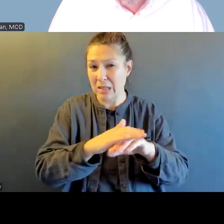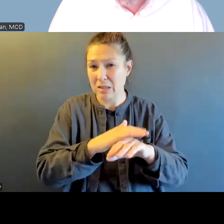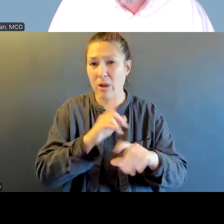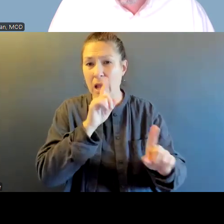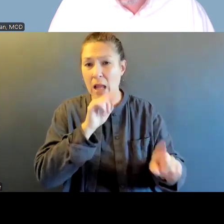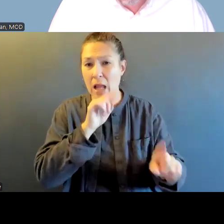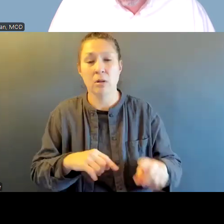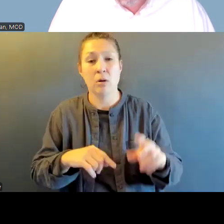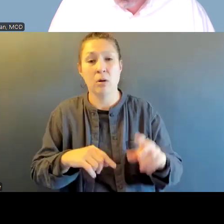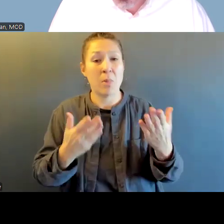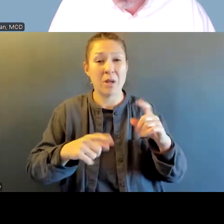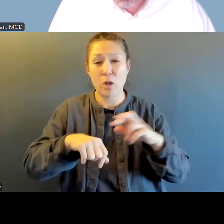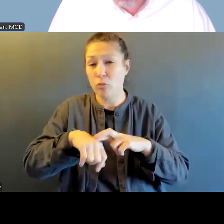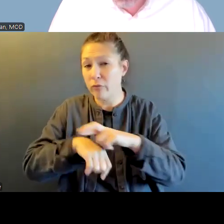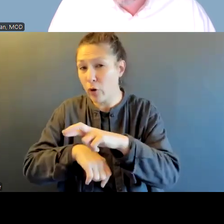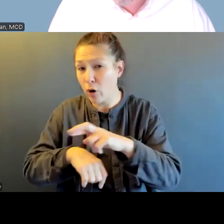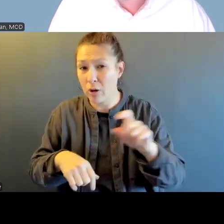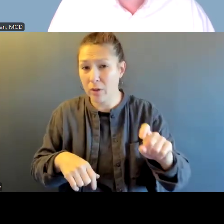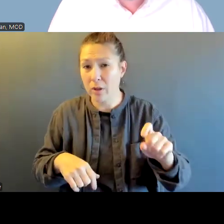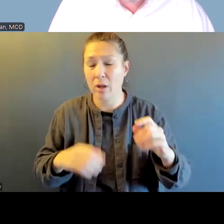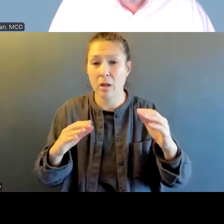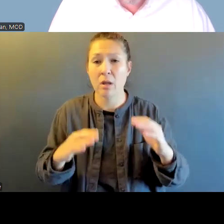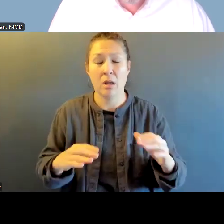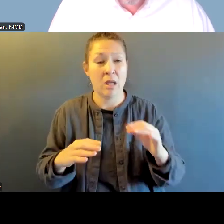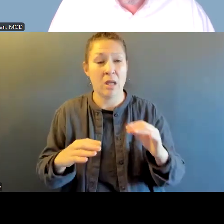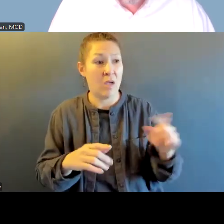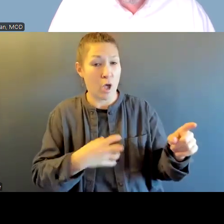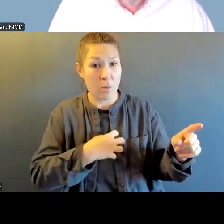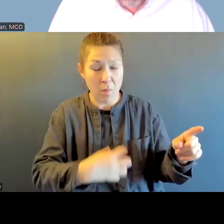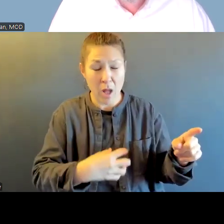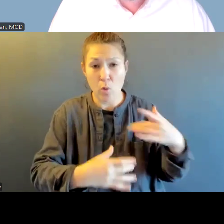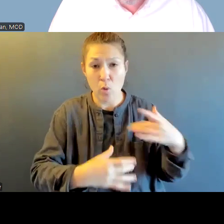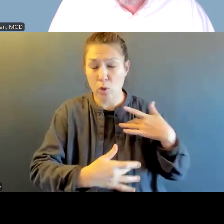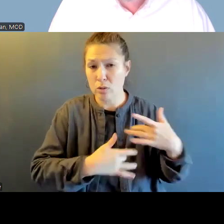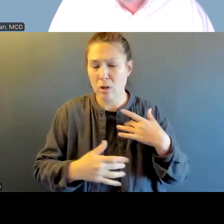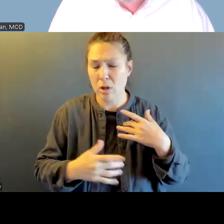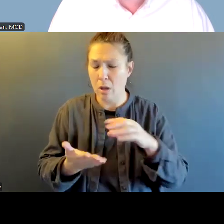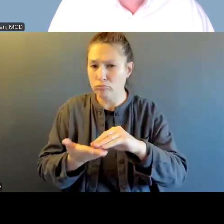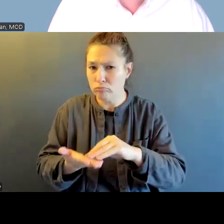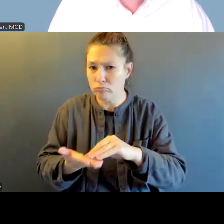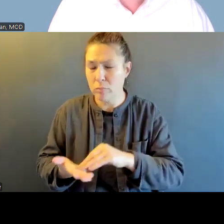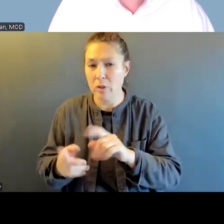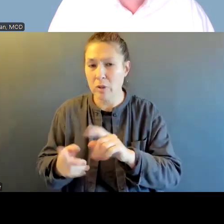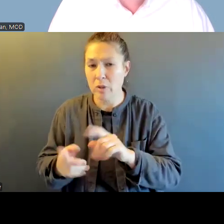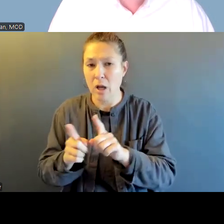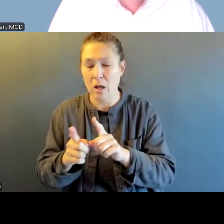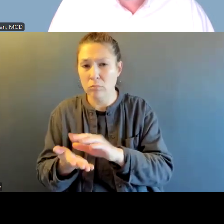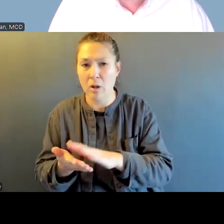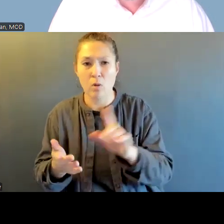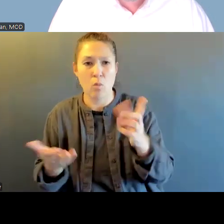community members, document and track resolution of community concerns, and maintaining communication with disability advocacy